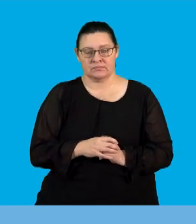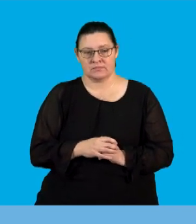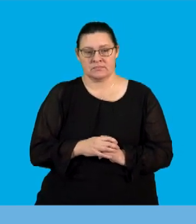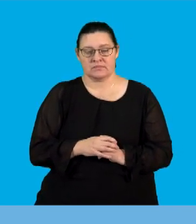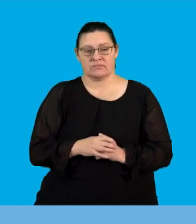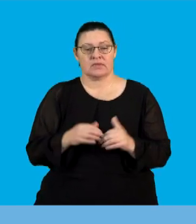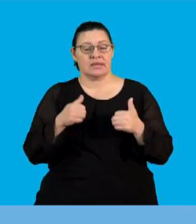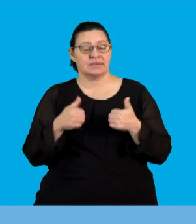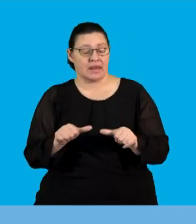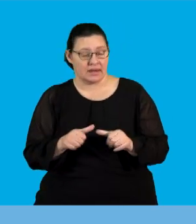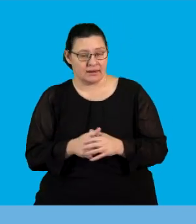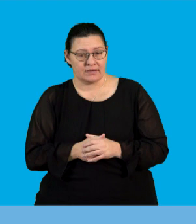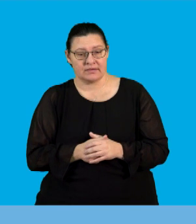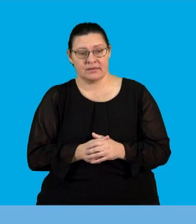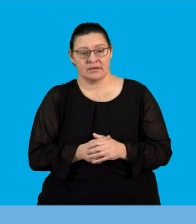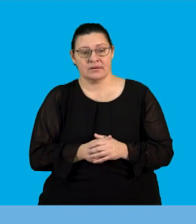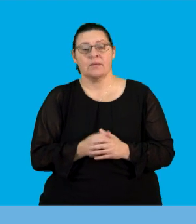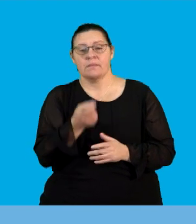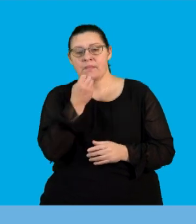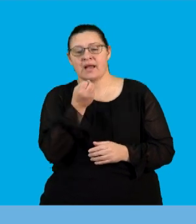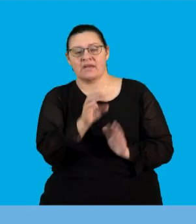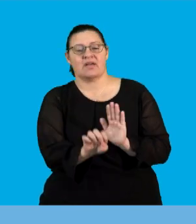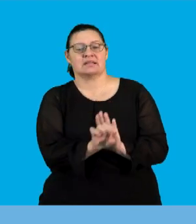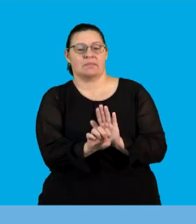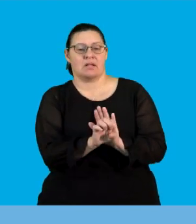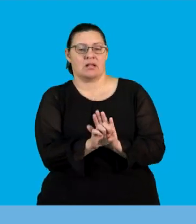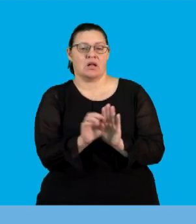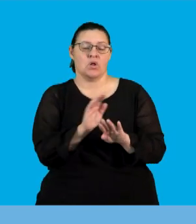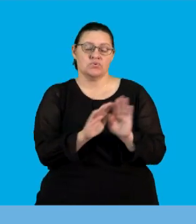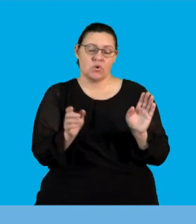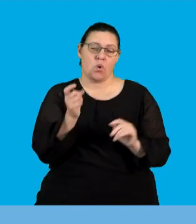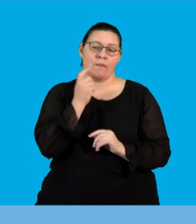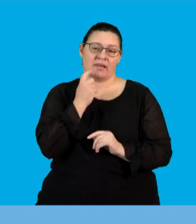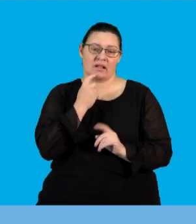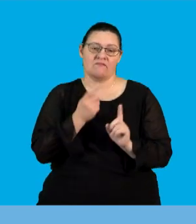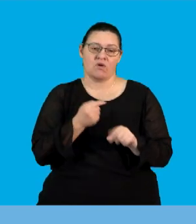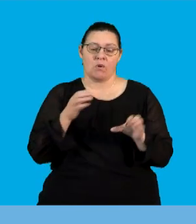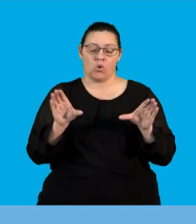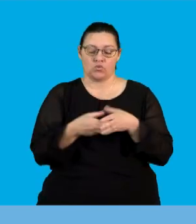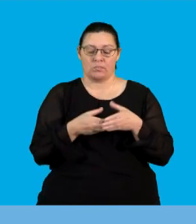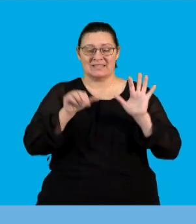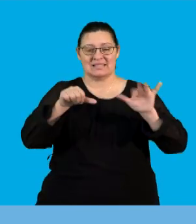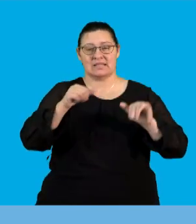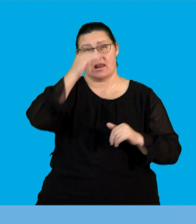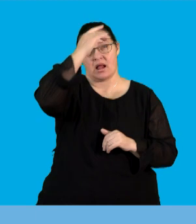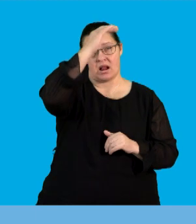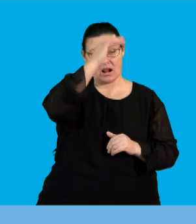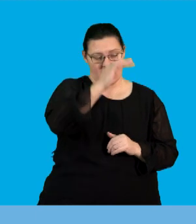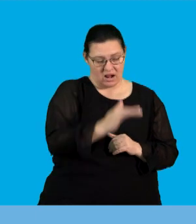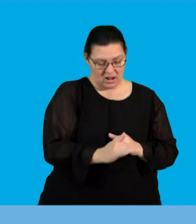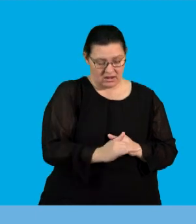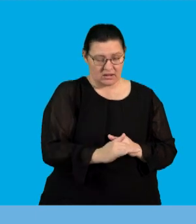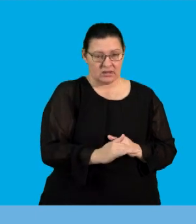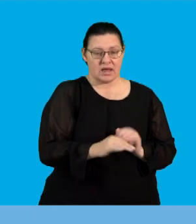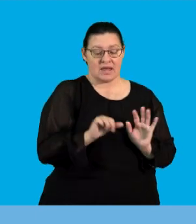oxide. Then we need to give an example of a non-metal oxide of a group 16 elements. So as you have said,